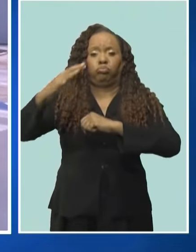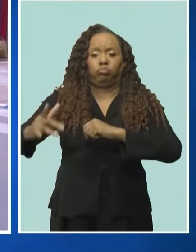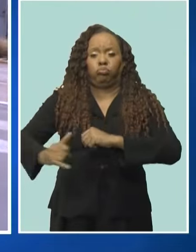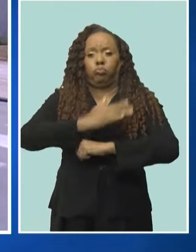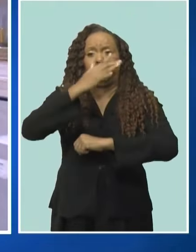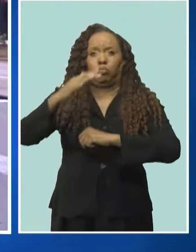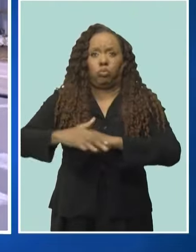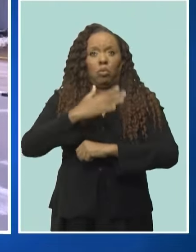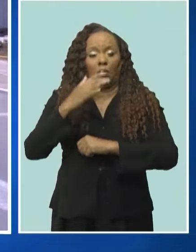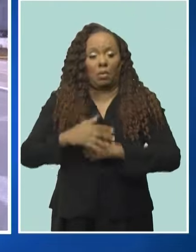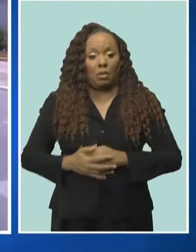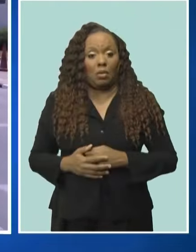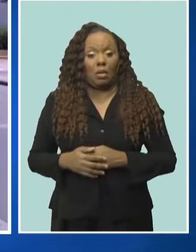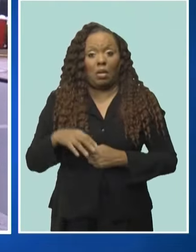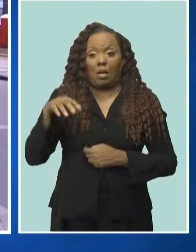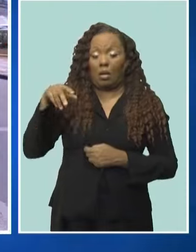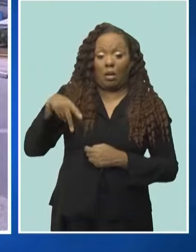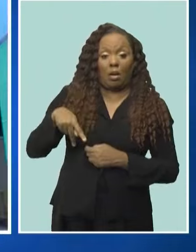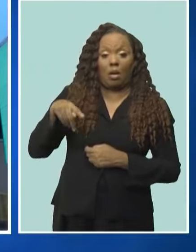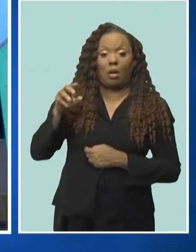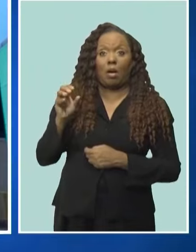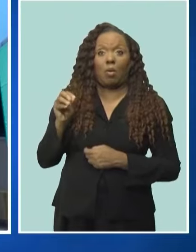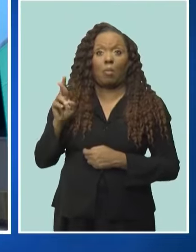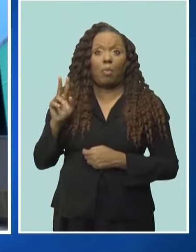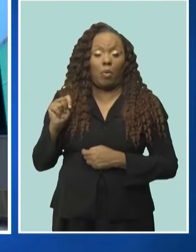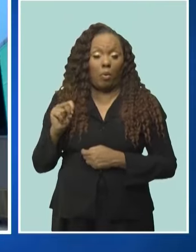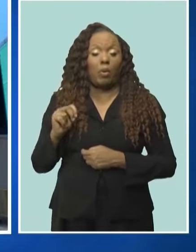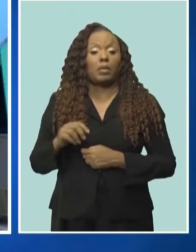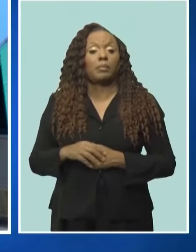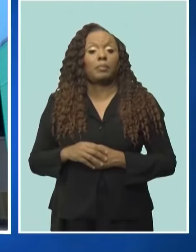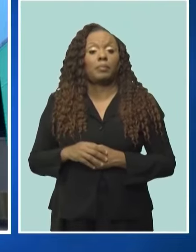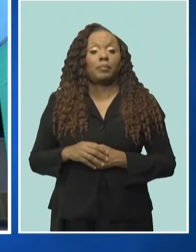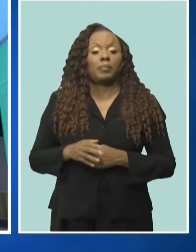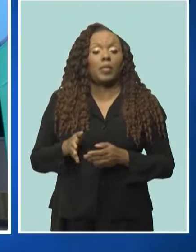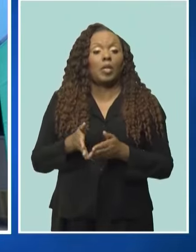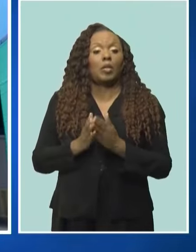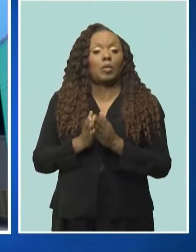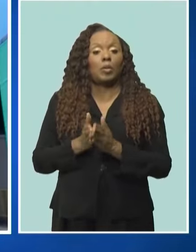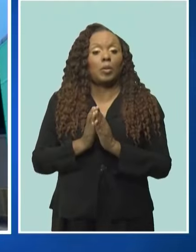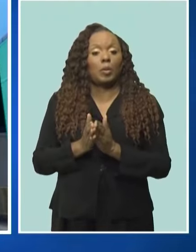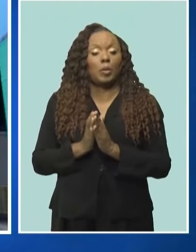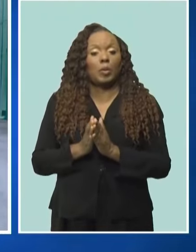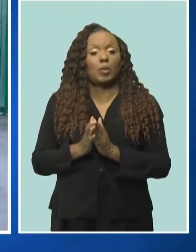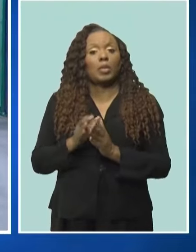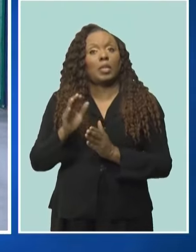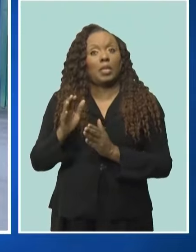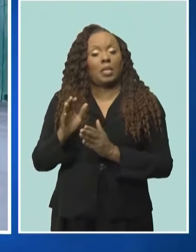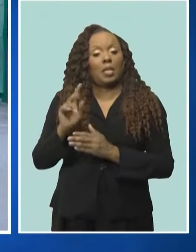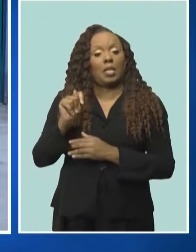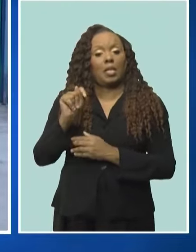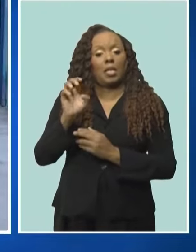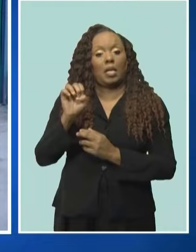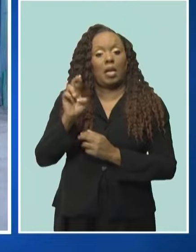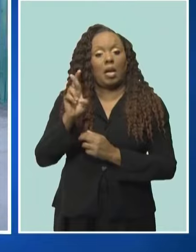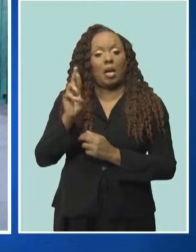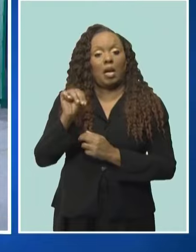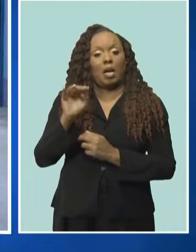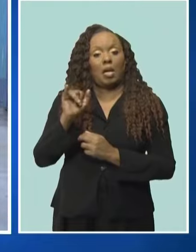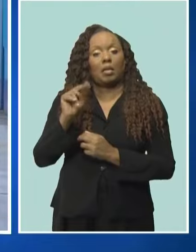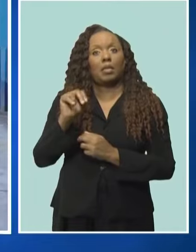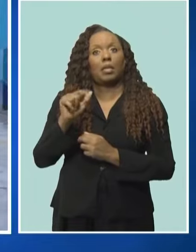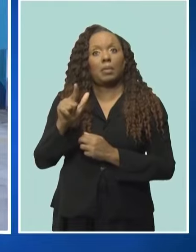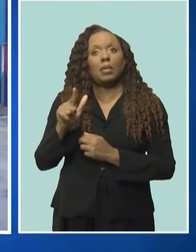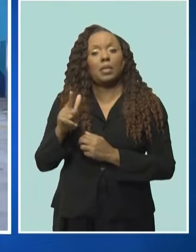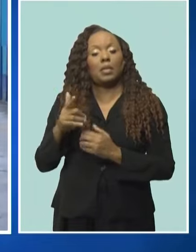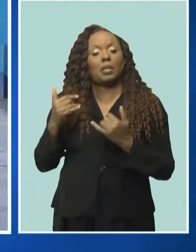cruise terminal are both back to full operation, and the first ship, Rhapsody of the Seas, arrived today. It brought over 2,000